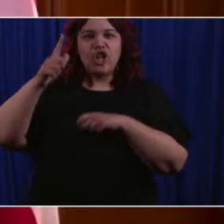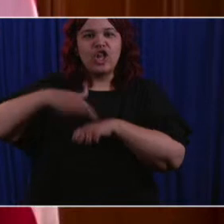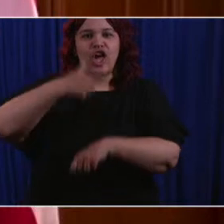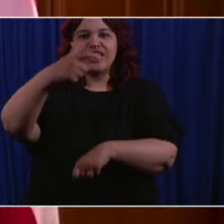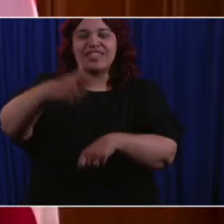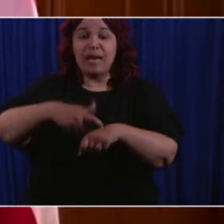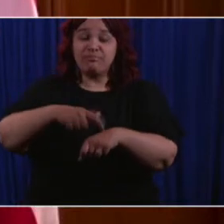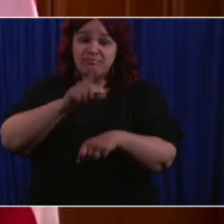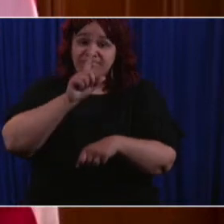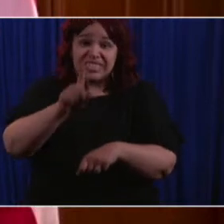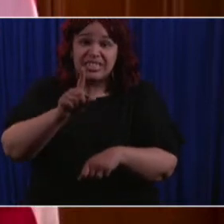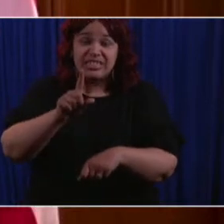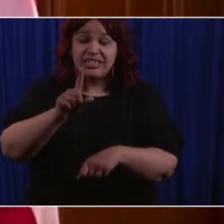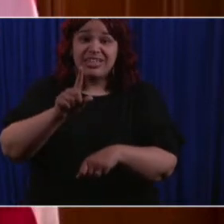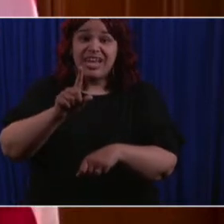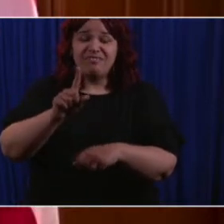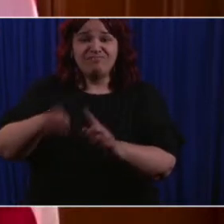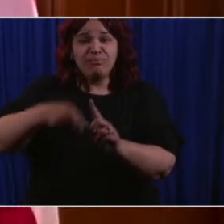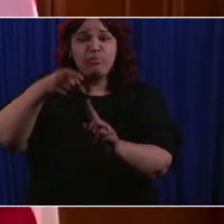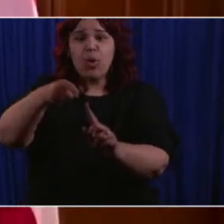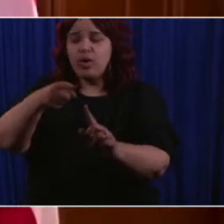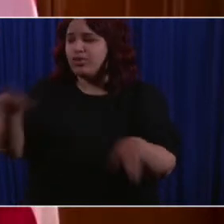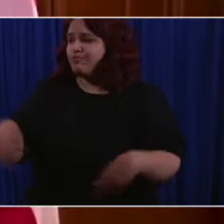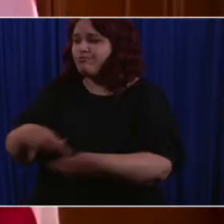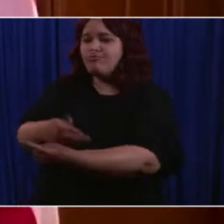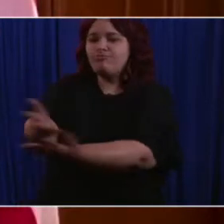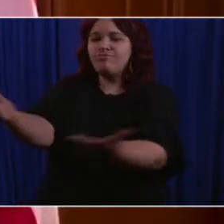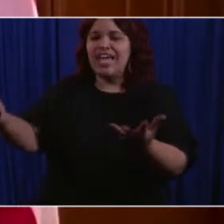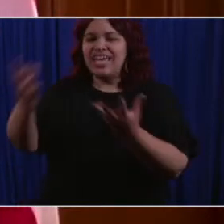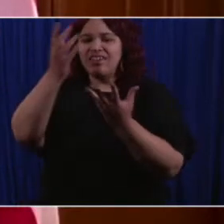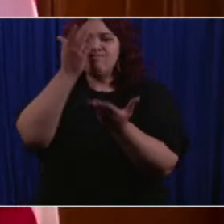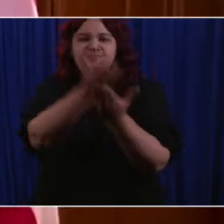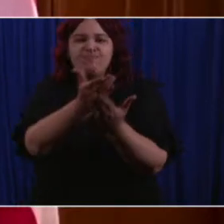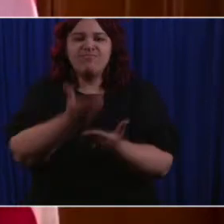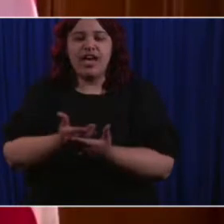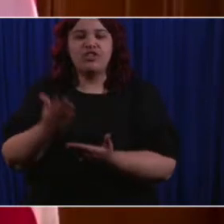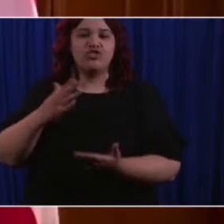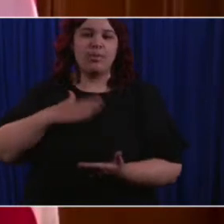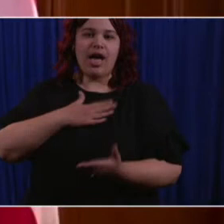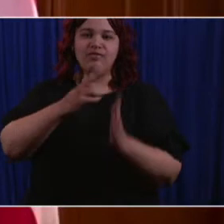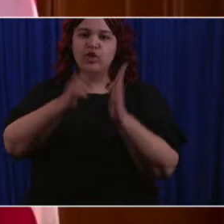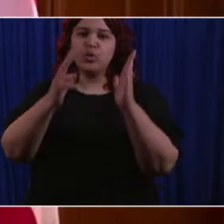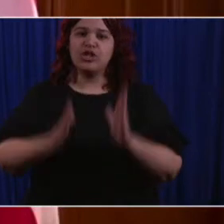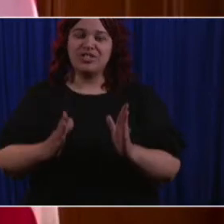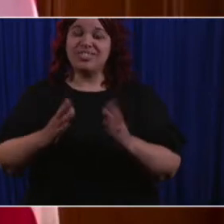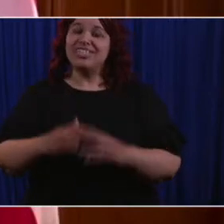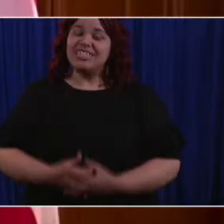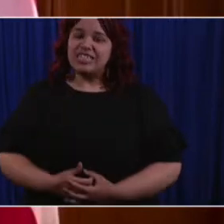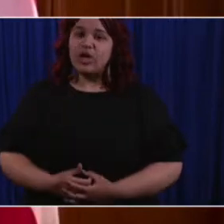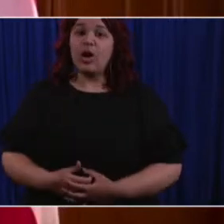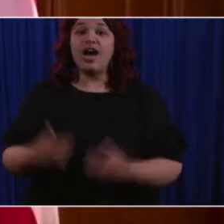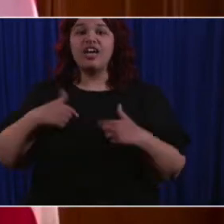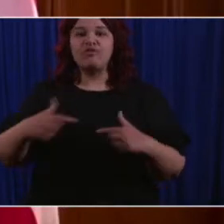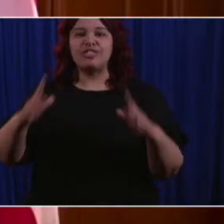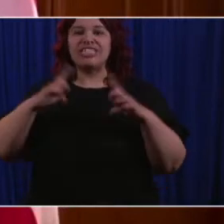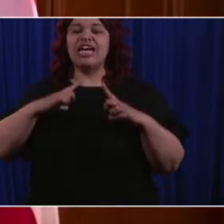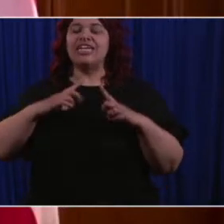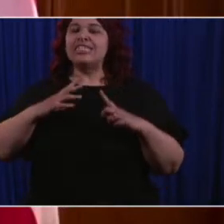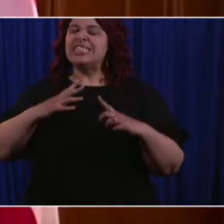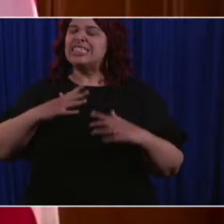and I leave with some bittersweet feelings, but hope to keep my hand in it on some